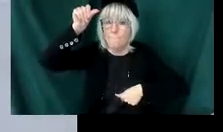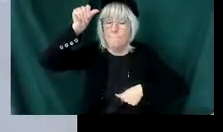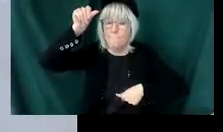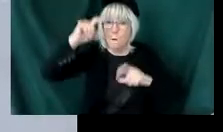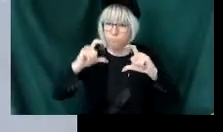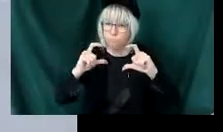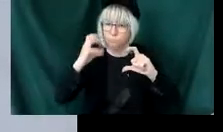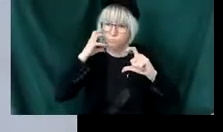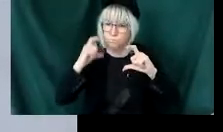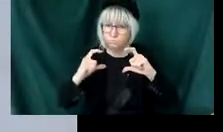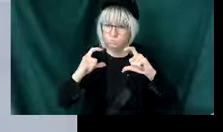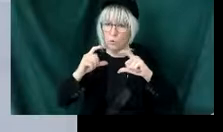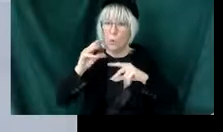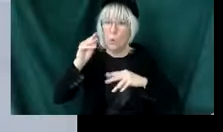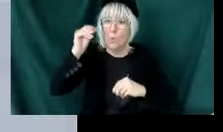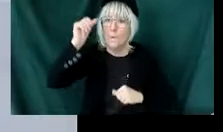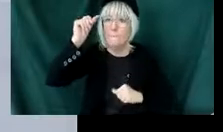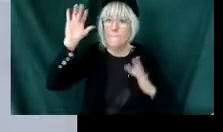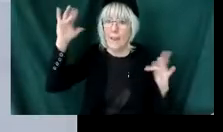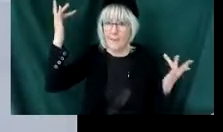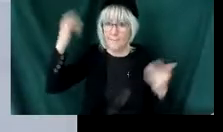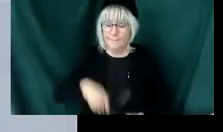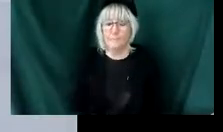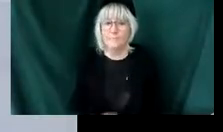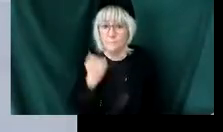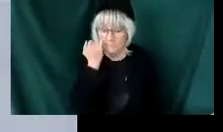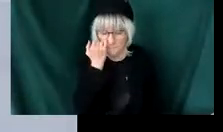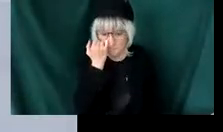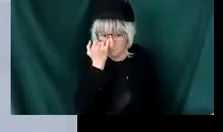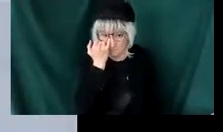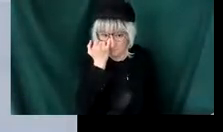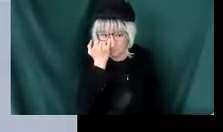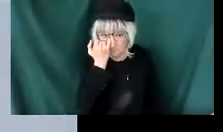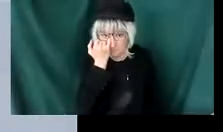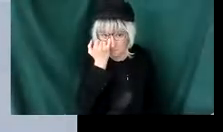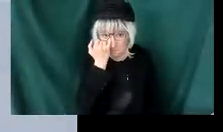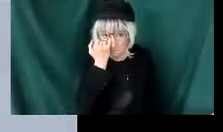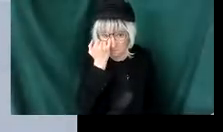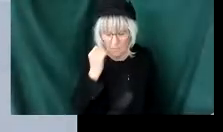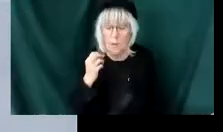So I'm going to overlap the pink and orange.